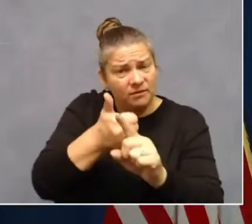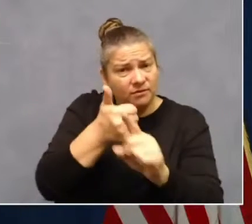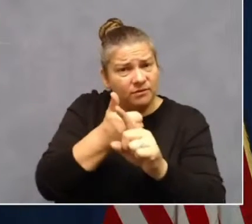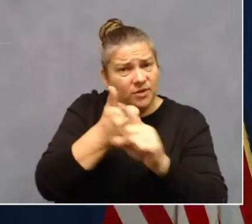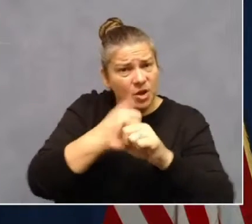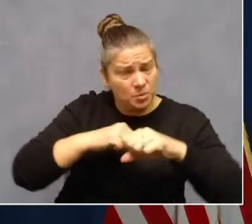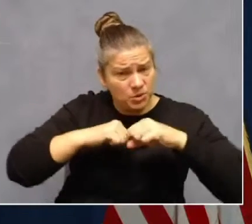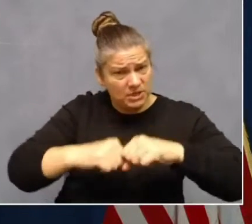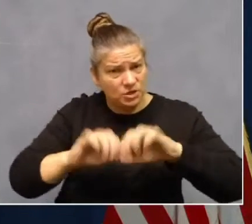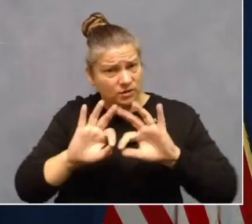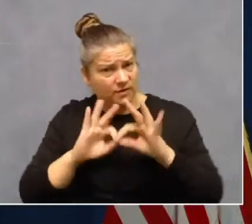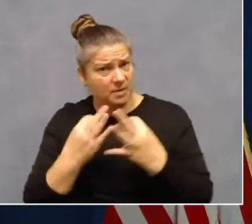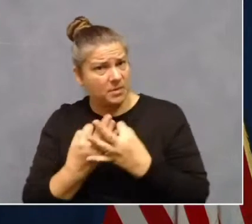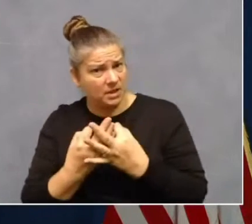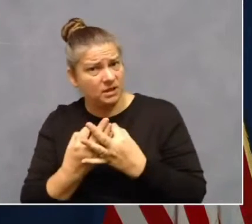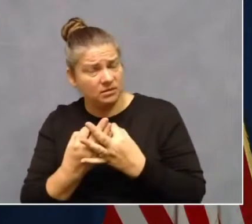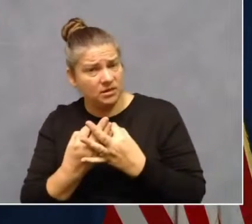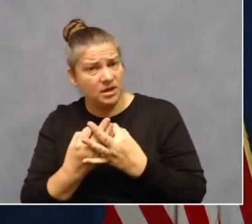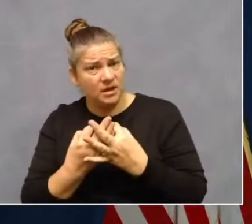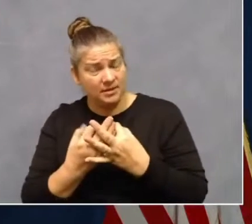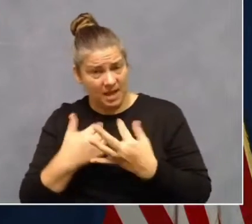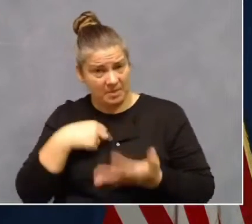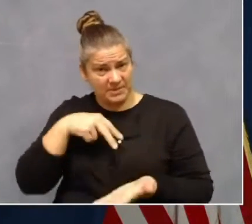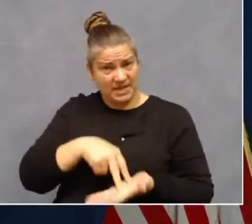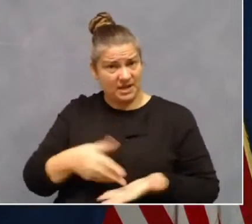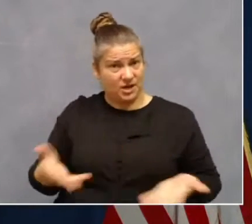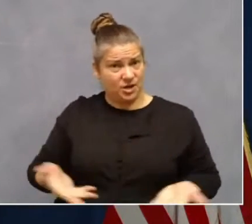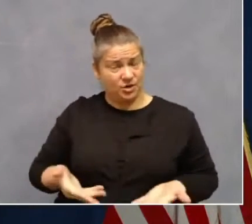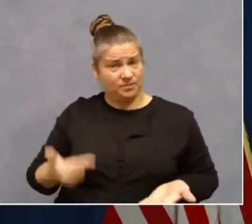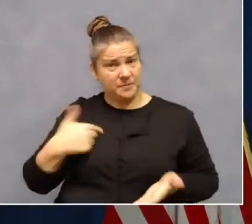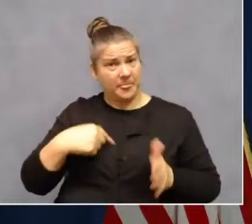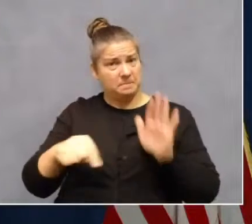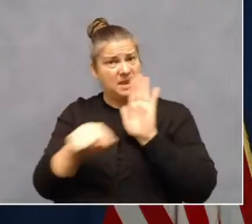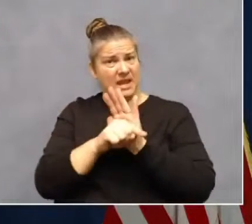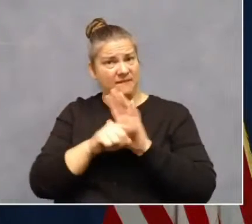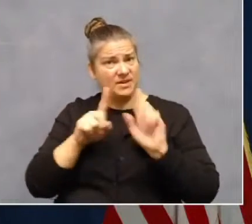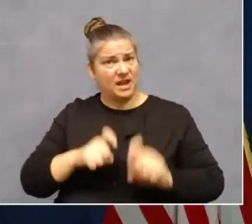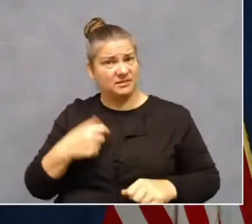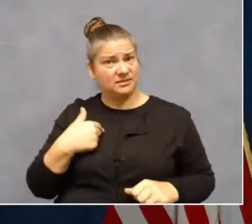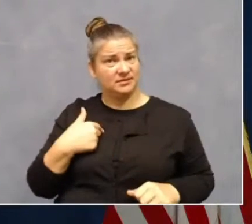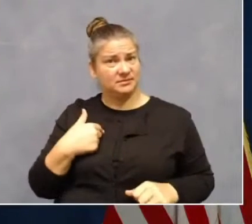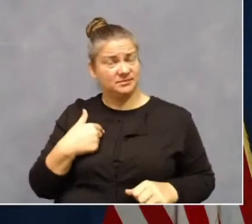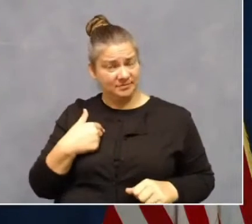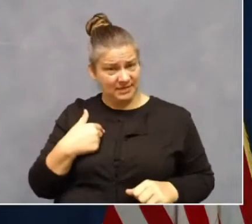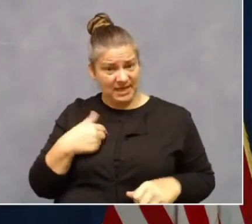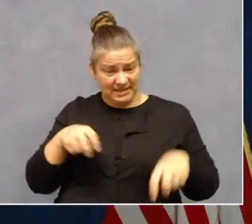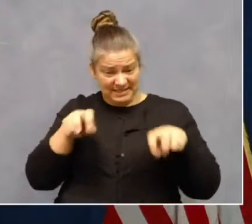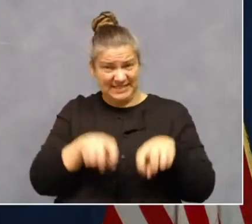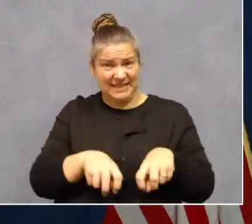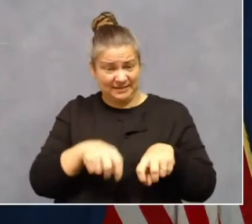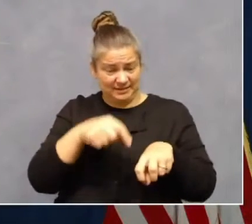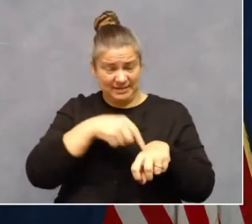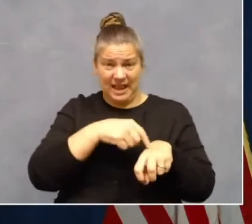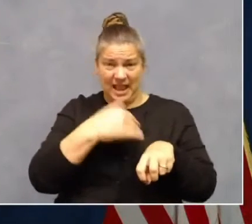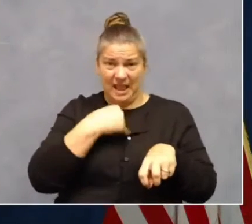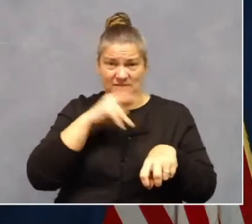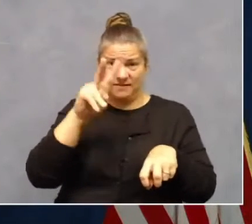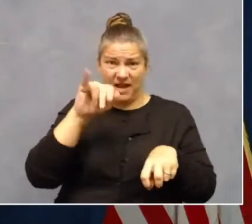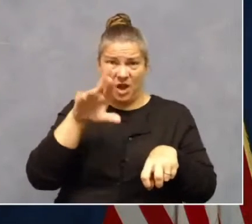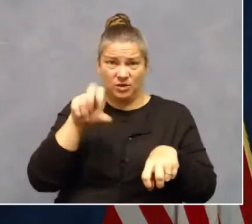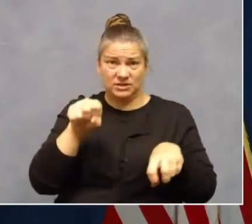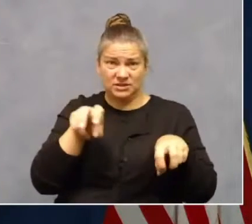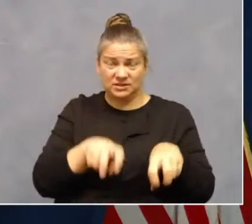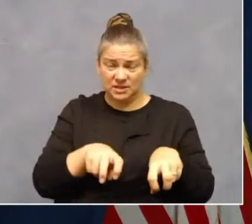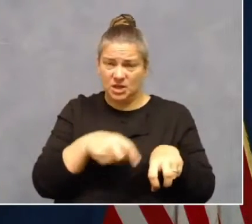family. Again, I'm standing in front of you negative because even when I was sitting next to someone who had this virus, he was wearing a